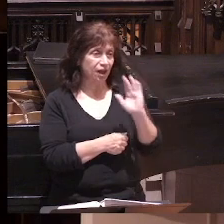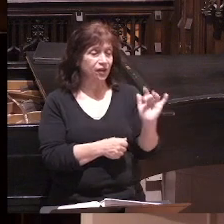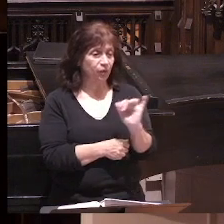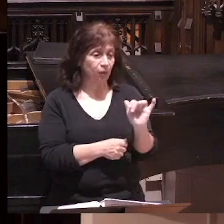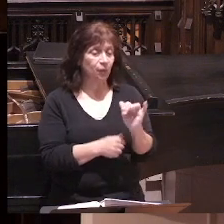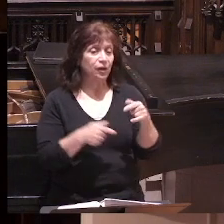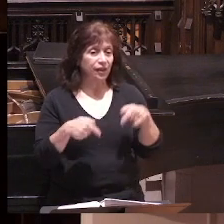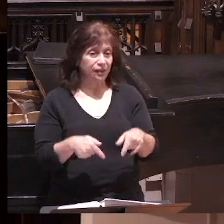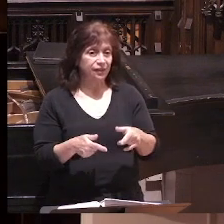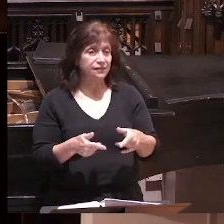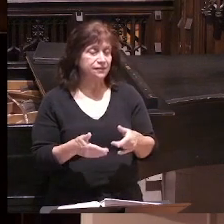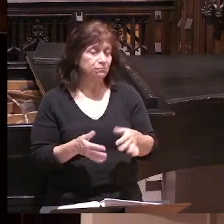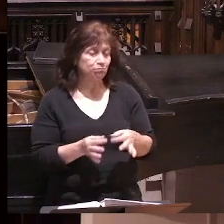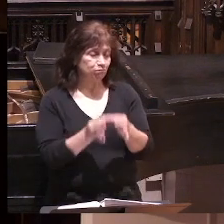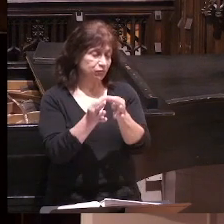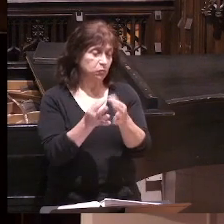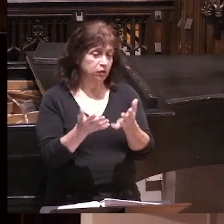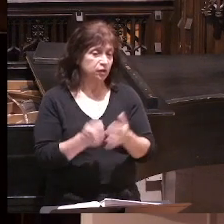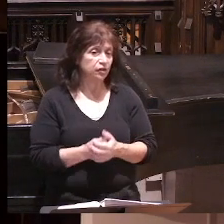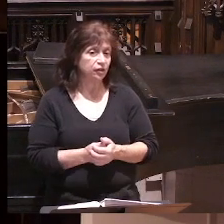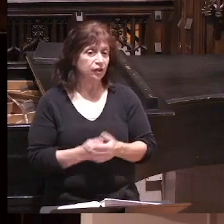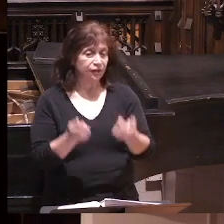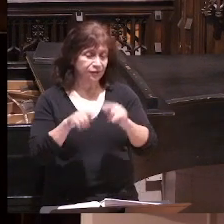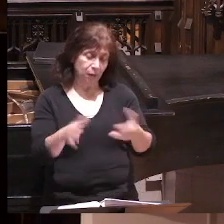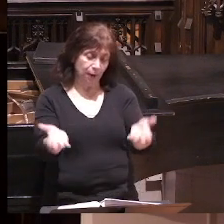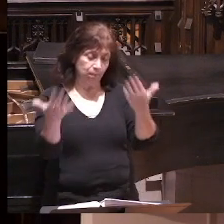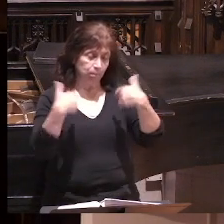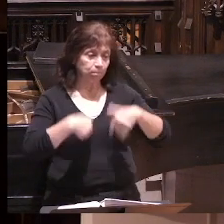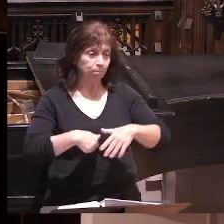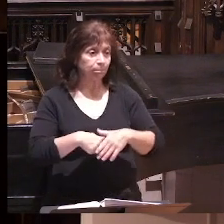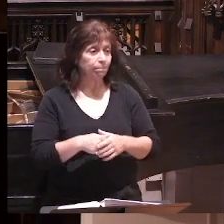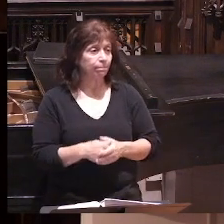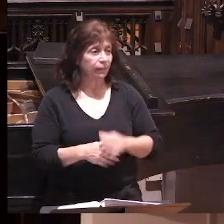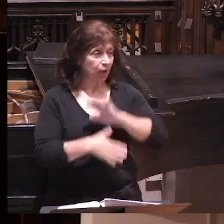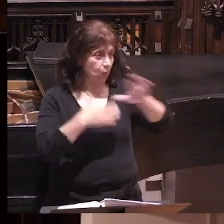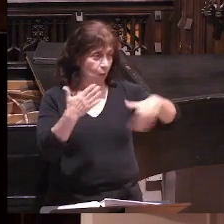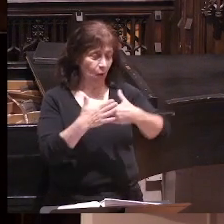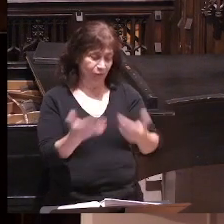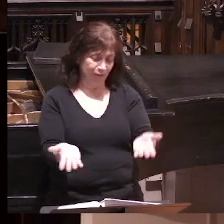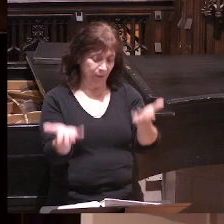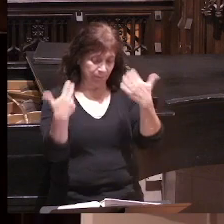in this sacrament of communion. So come, come one, come all.